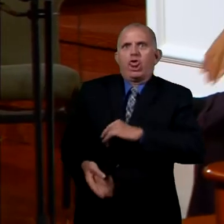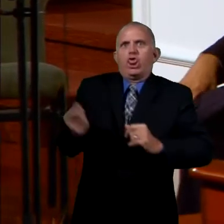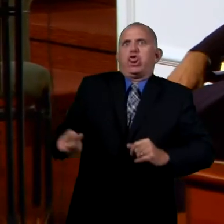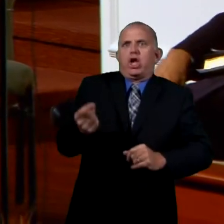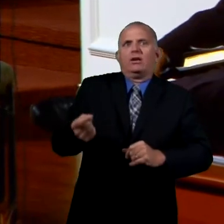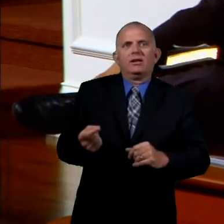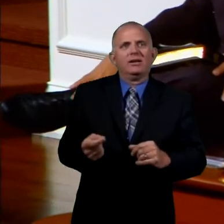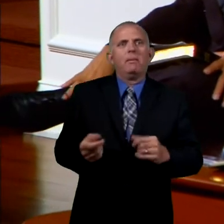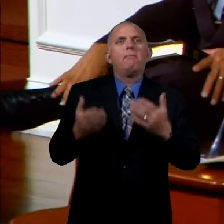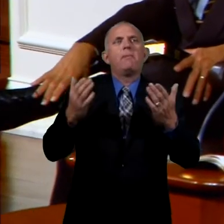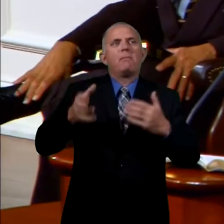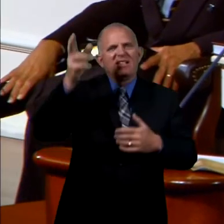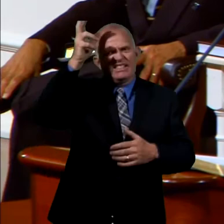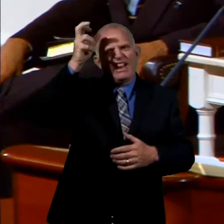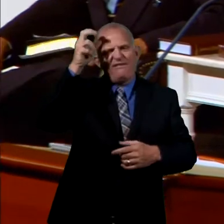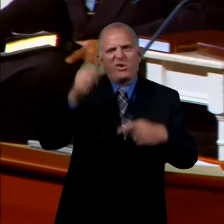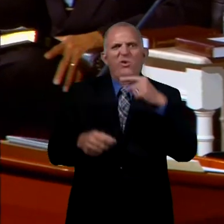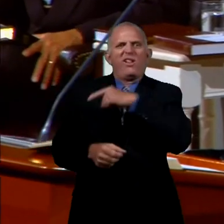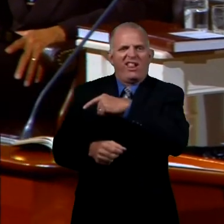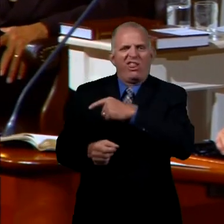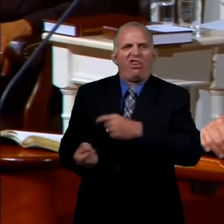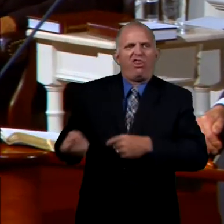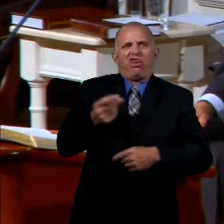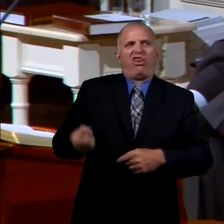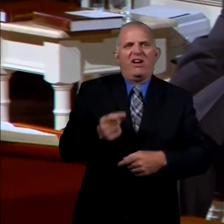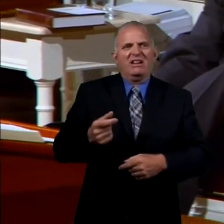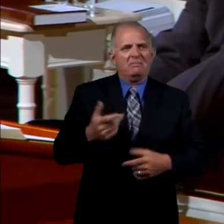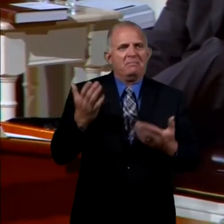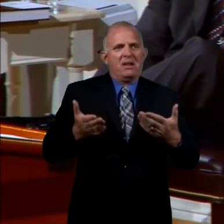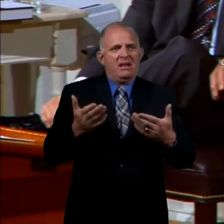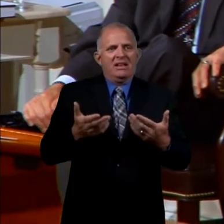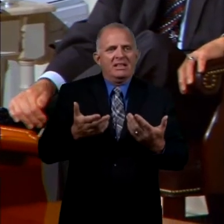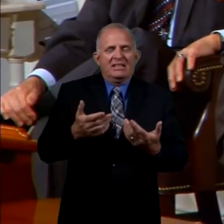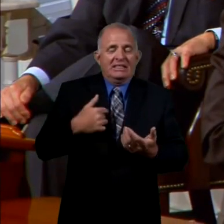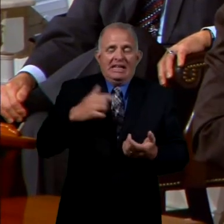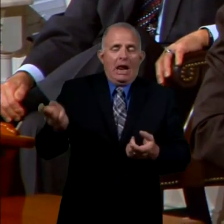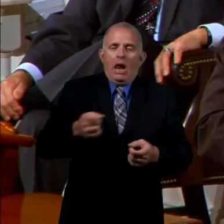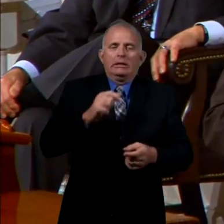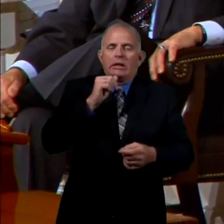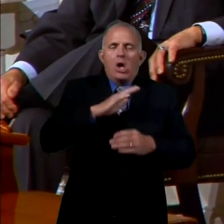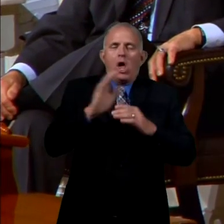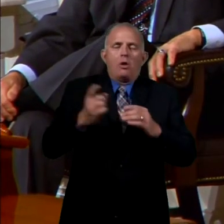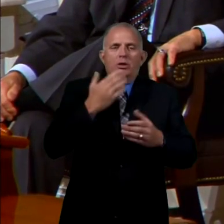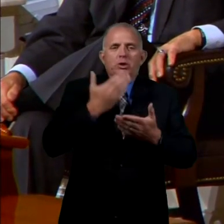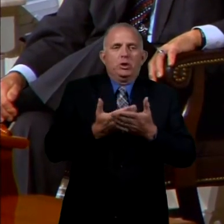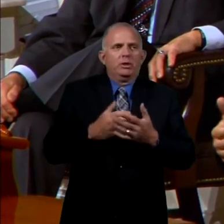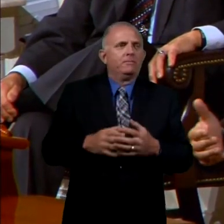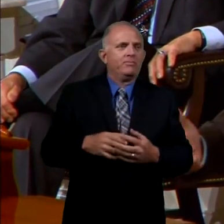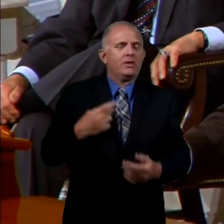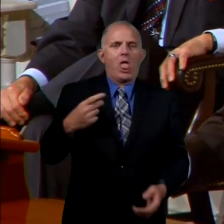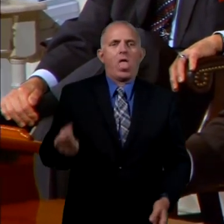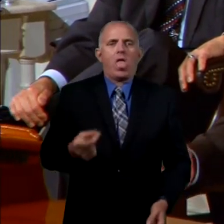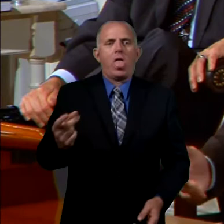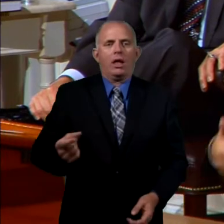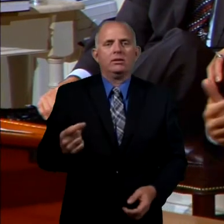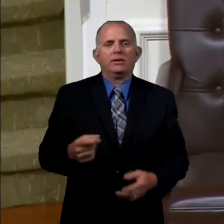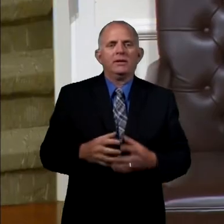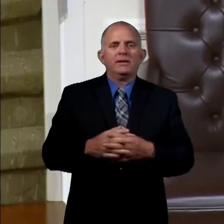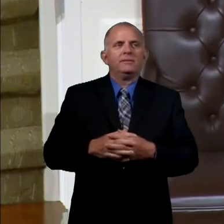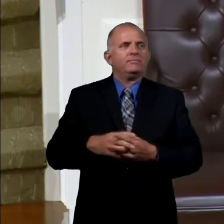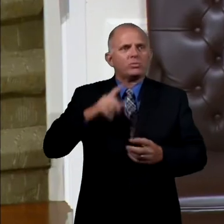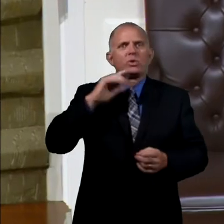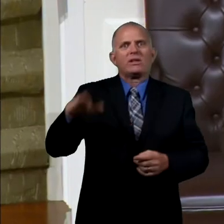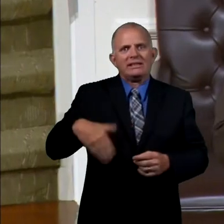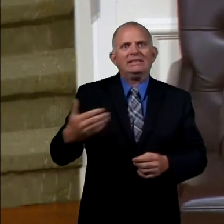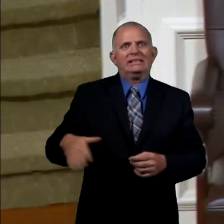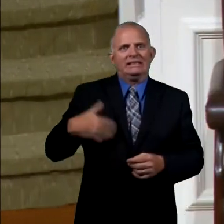devil, because it didn't ever work out well for me when I did that. I had great intentions. When you do that,